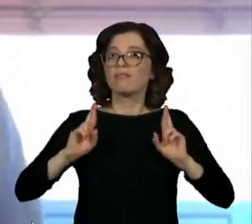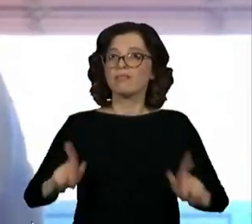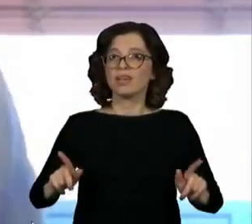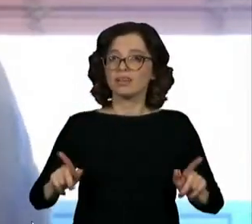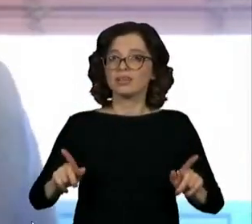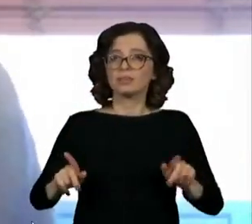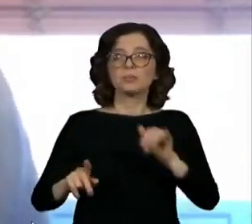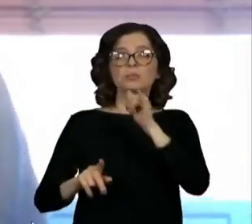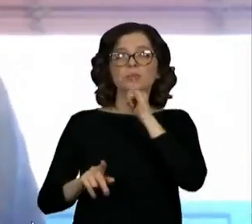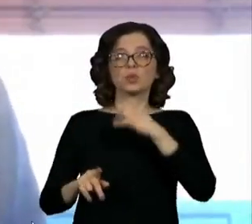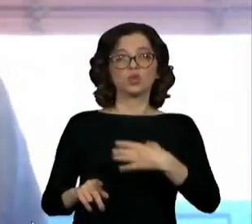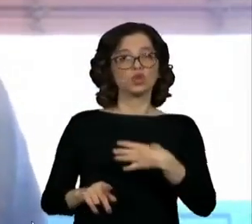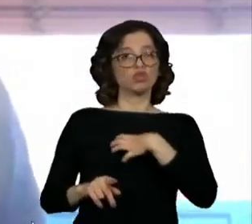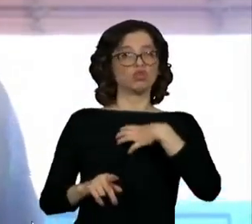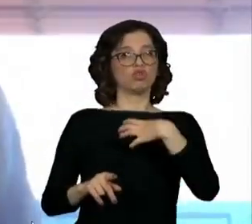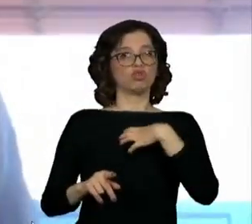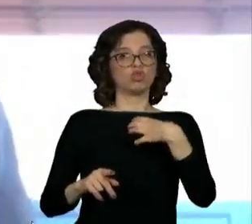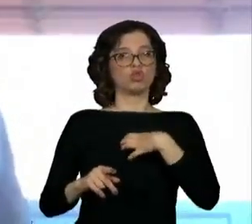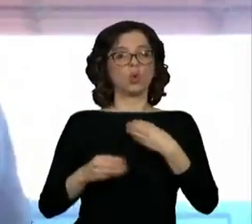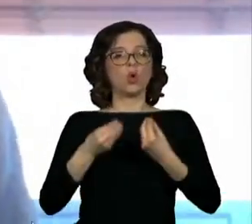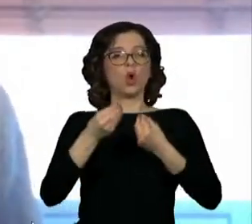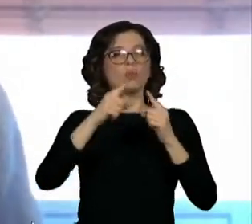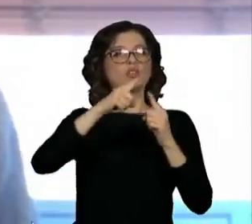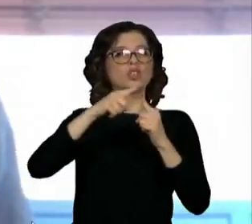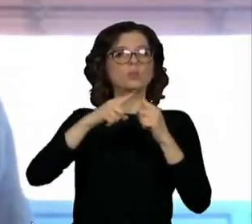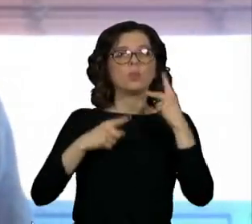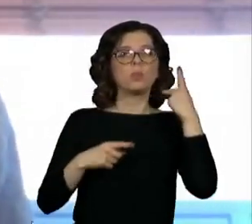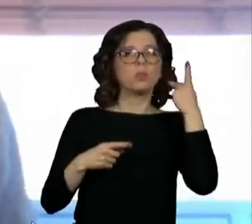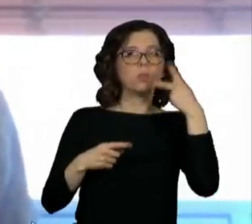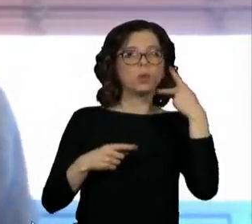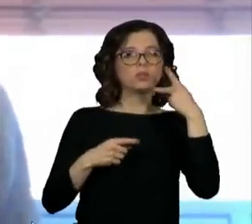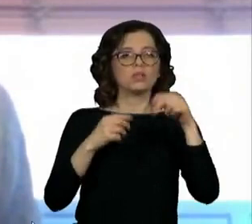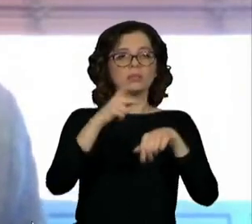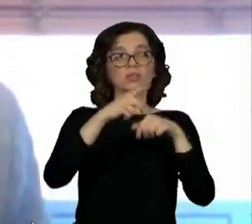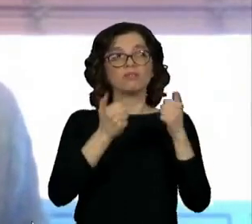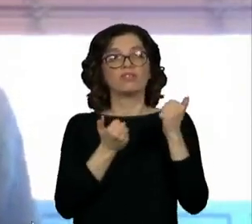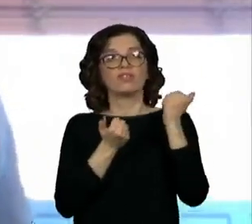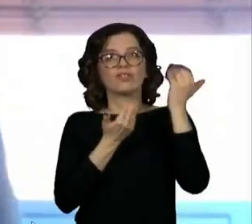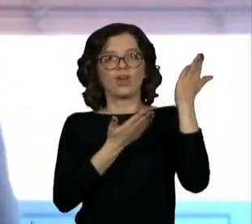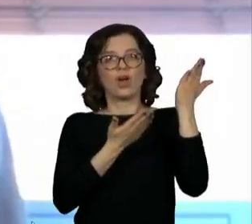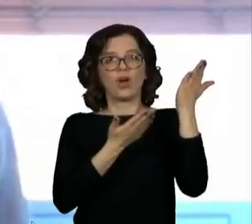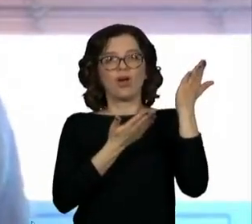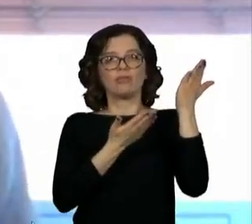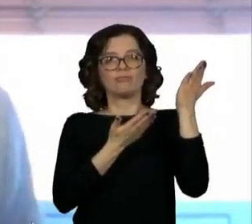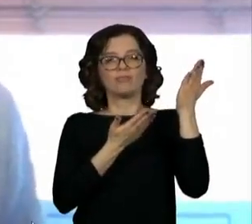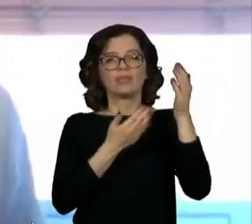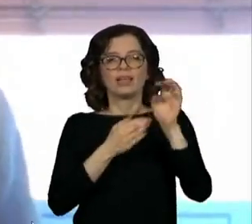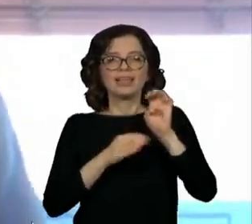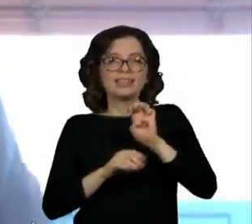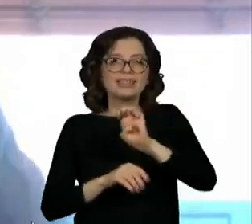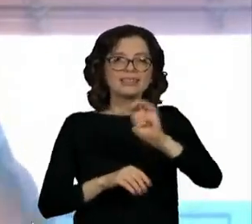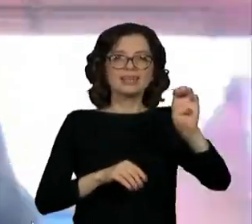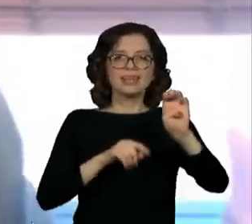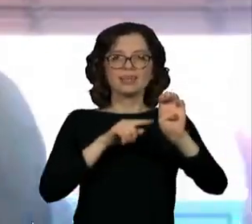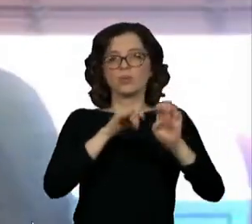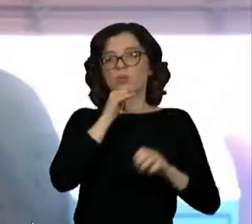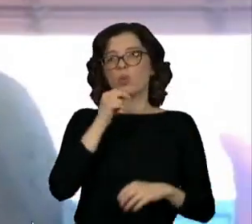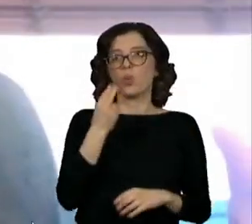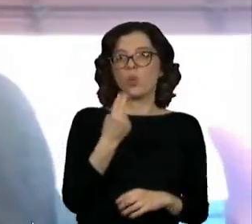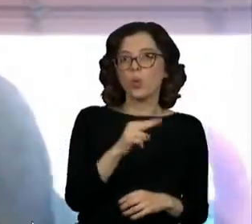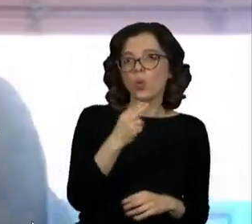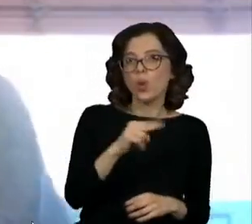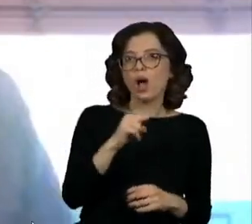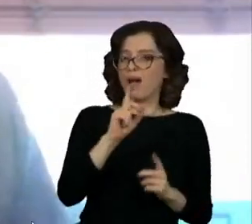between domestic behavior and this sort of foreign policy rhetoric. Even the left in Uruguay, which is